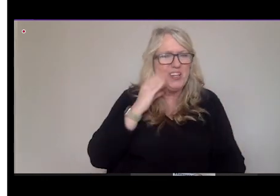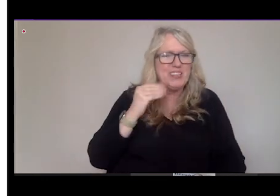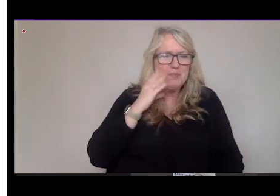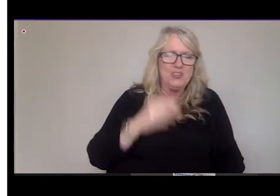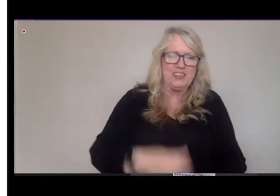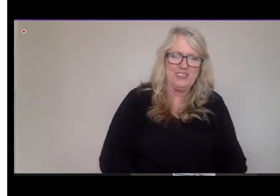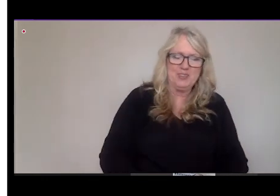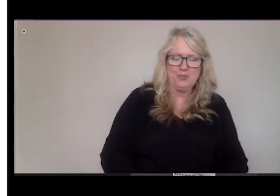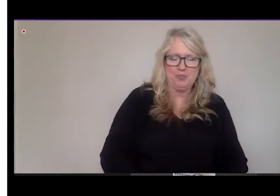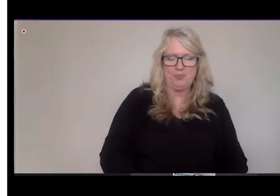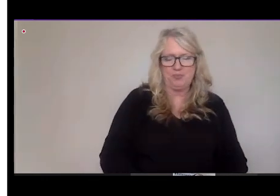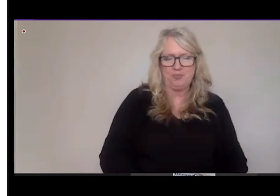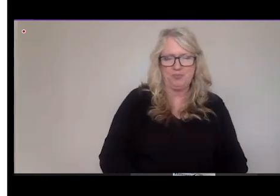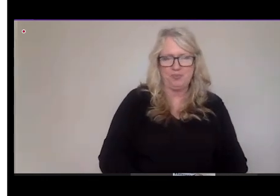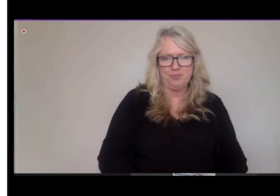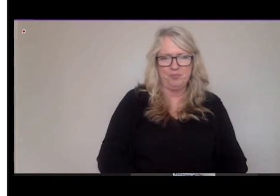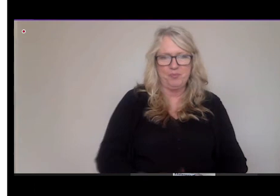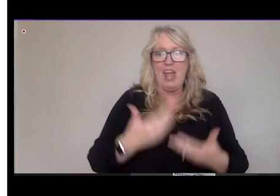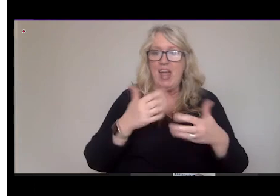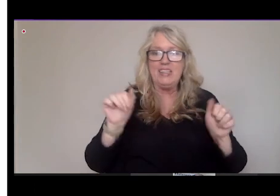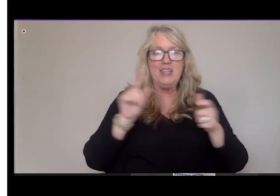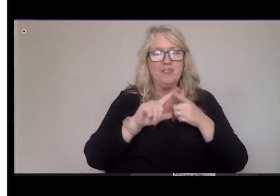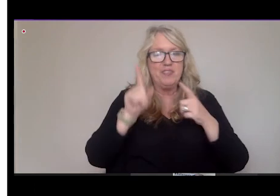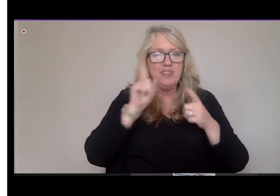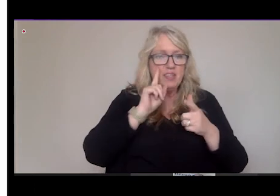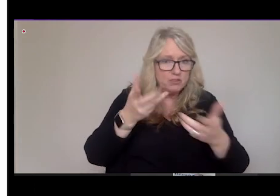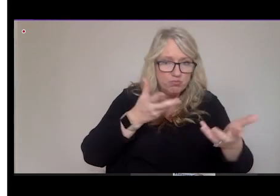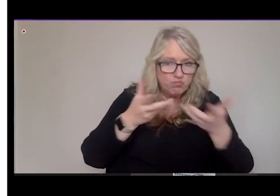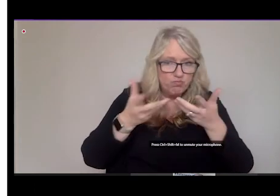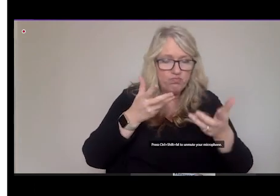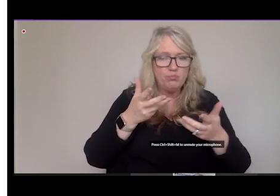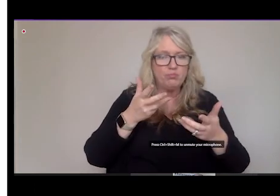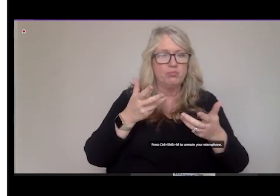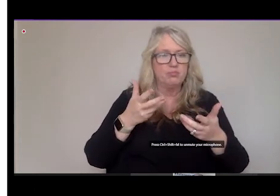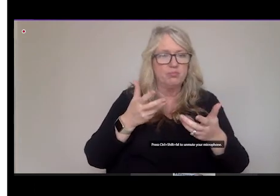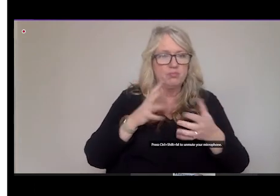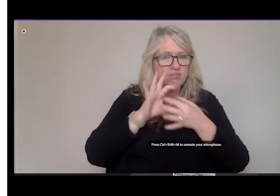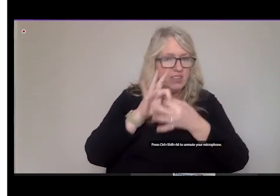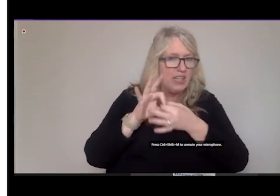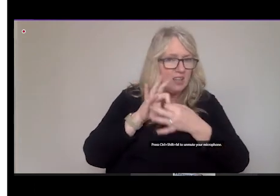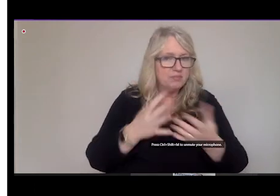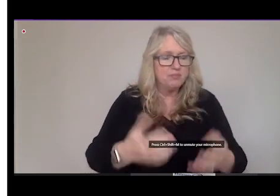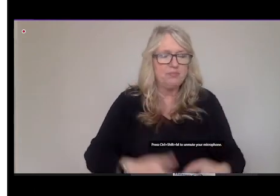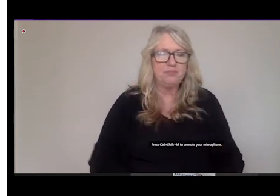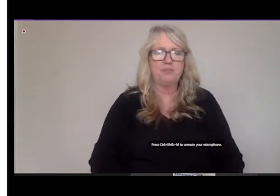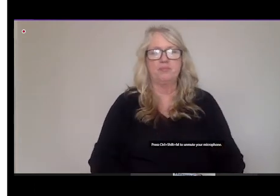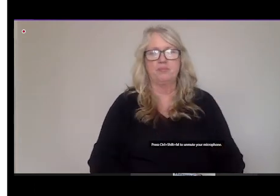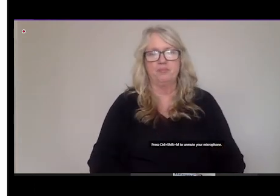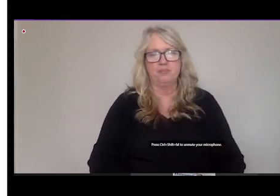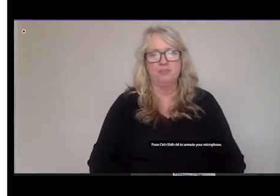all, your experiences. Any of this resonate with you?